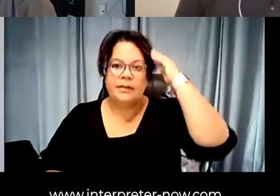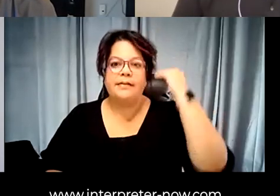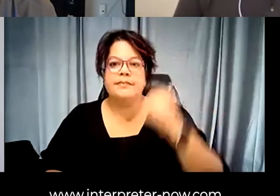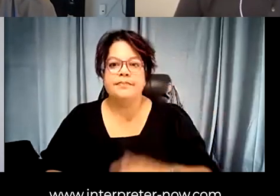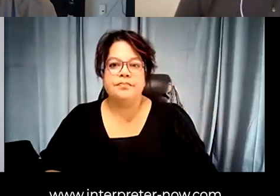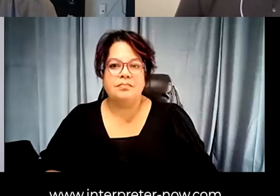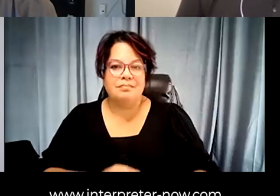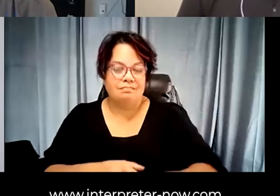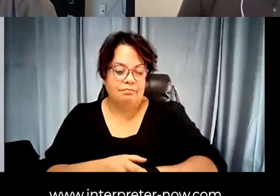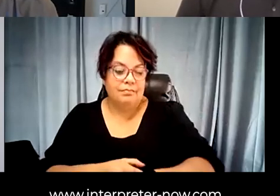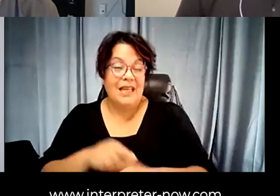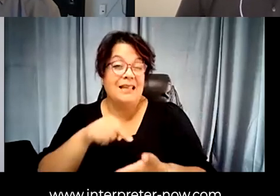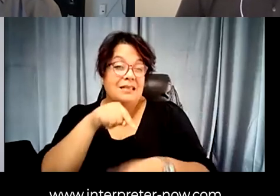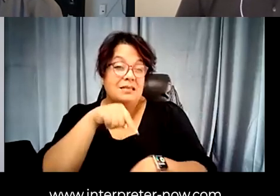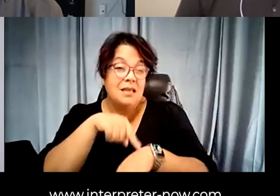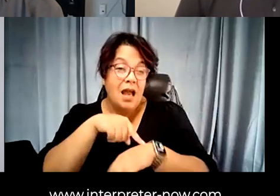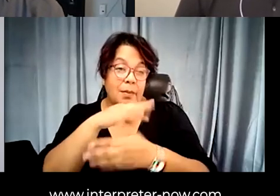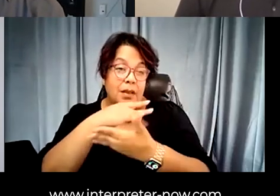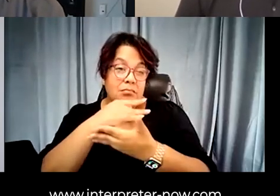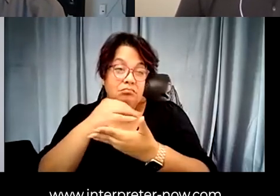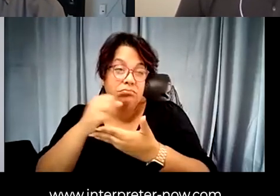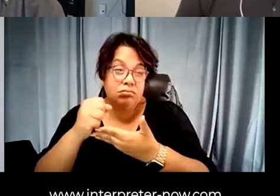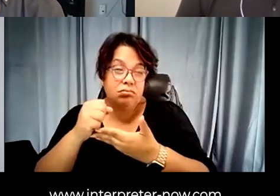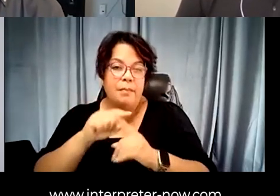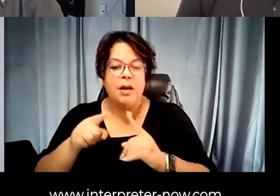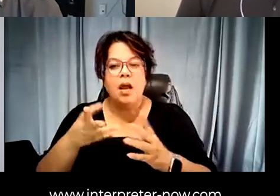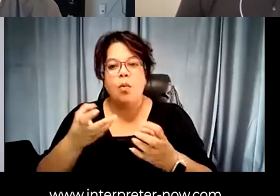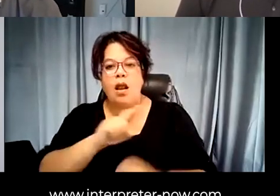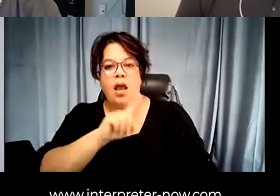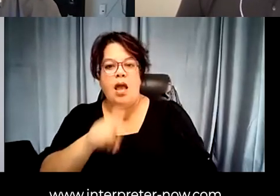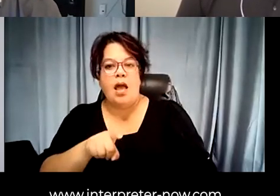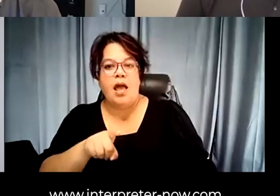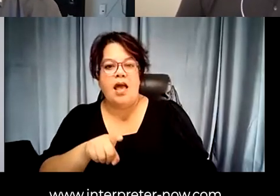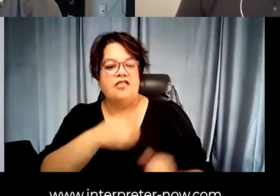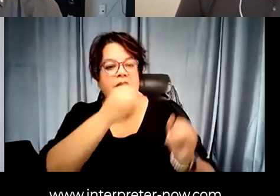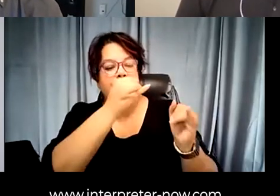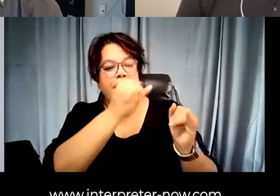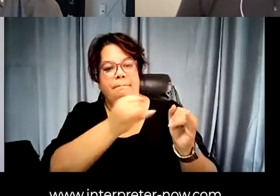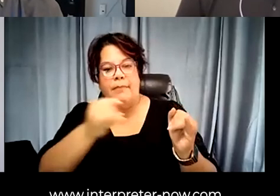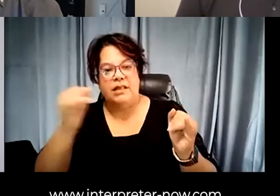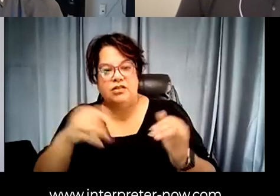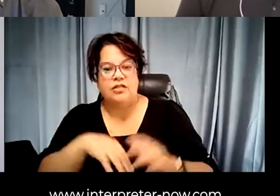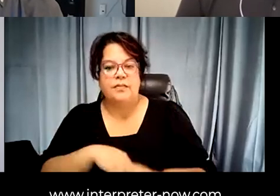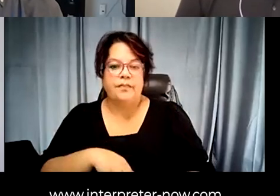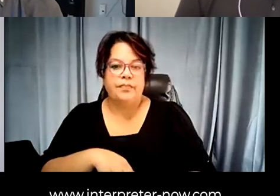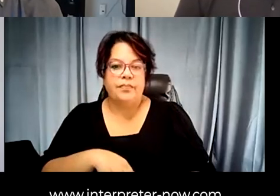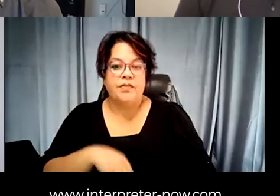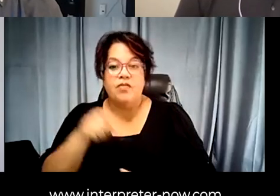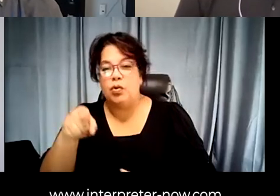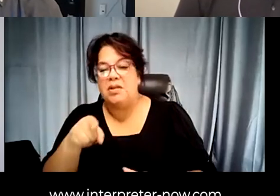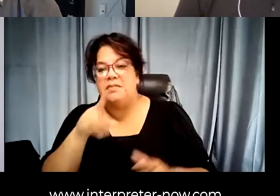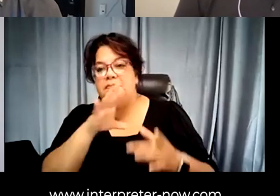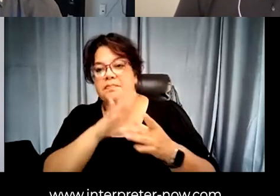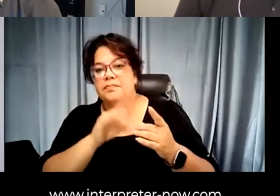We're just about out of time. I do want to ask very quickly from each of you, if you could say just one quick